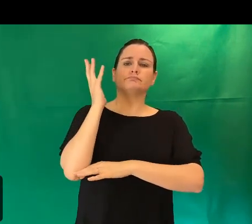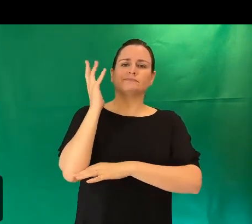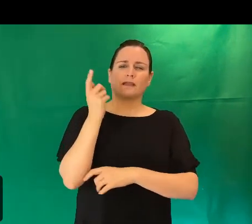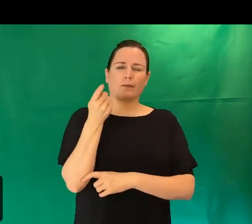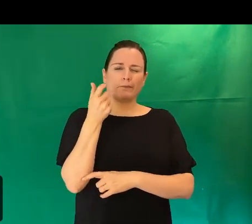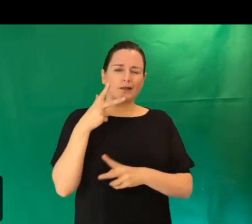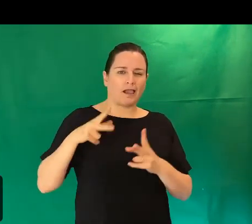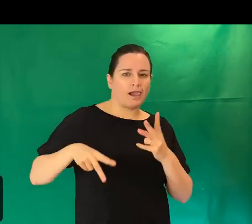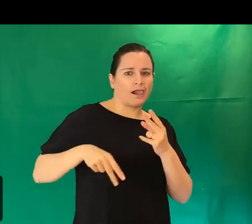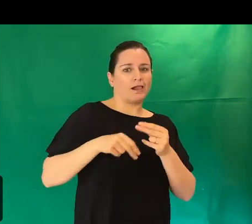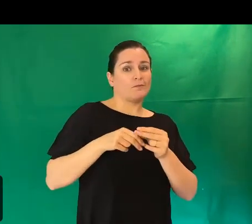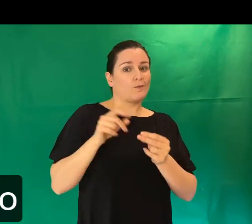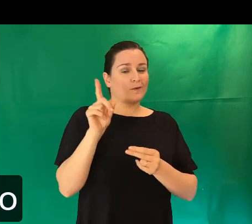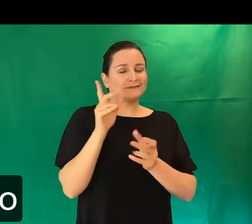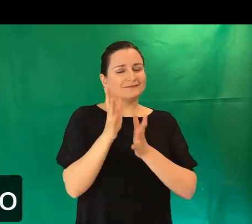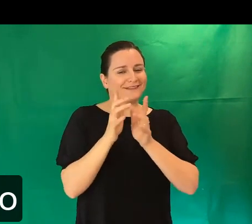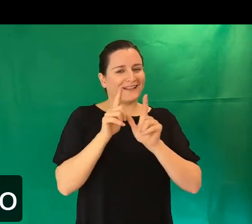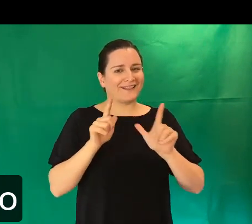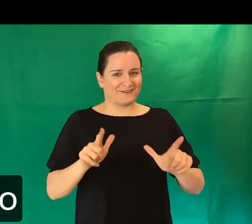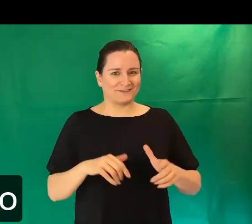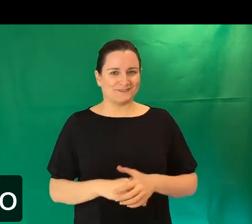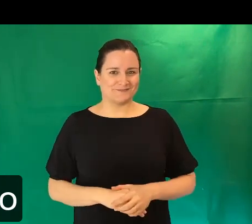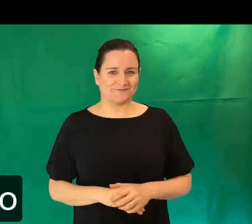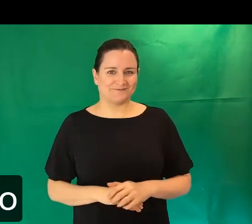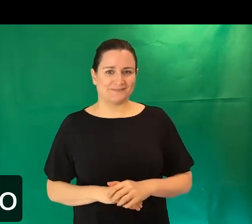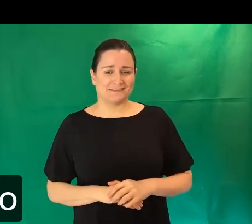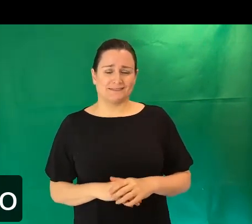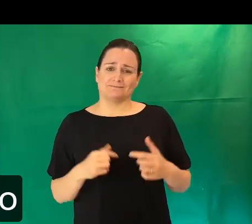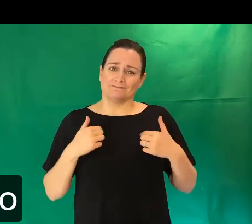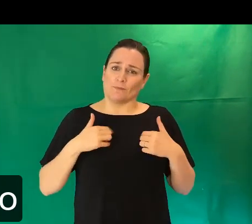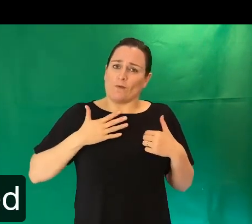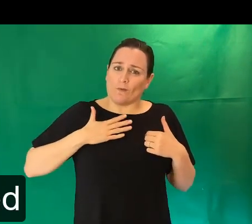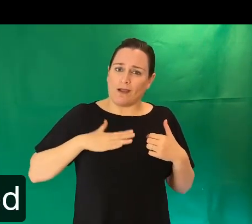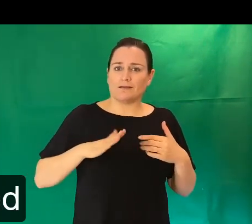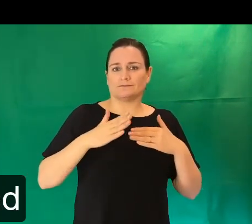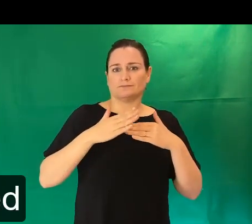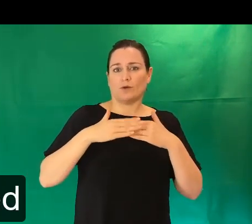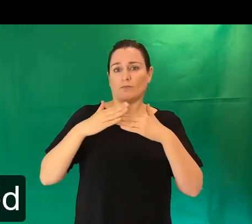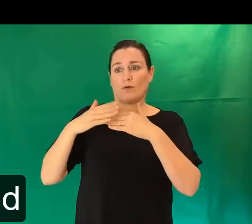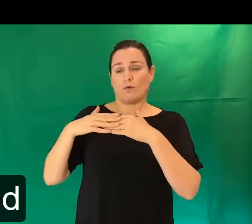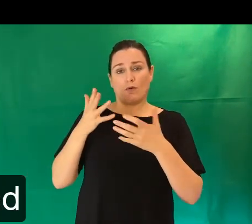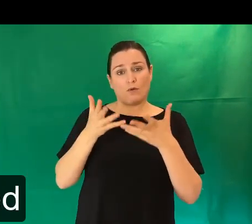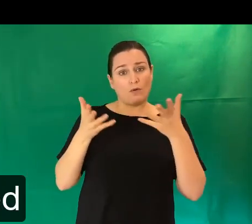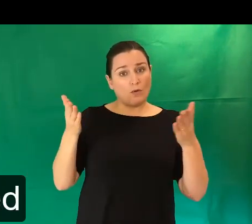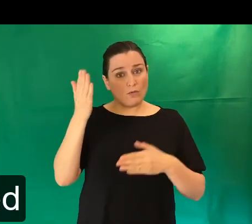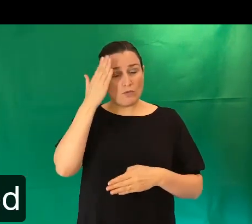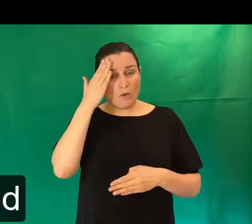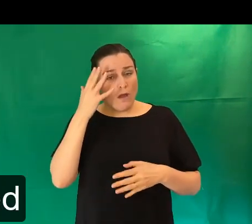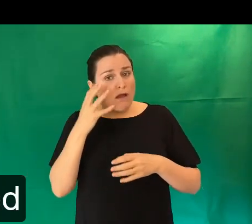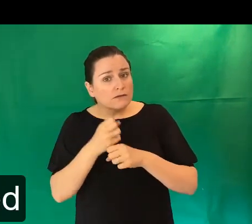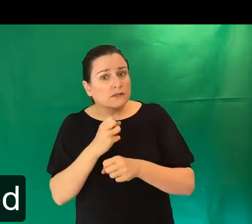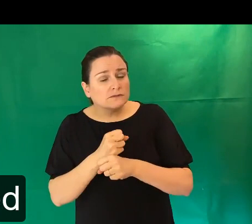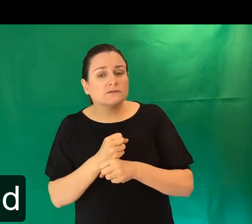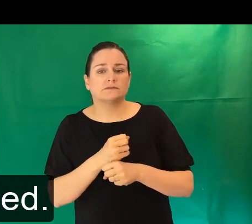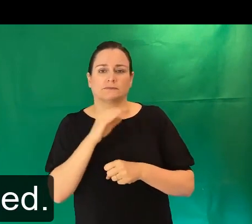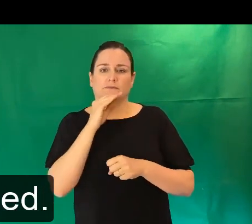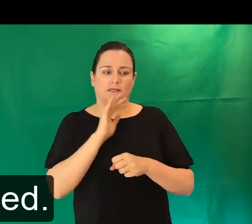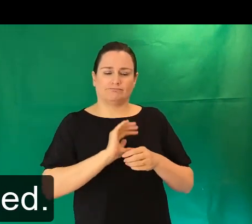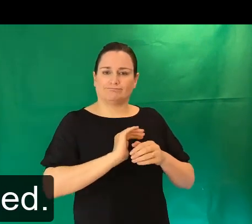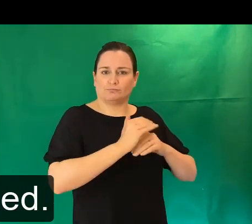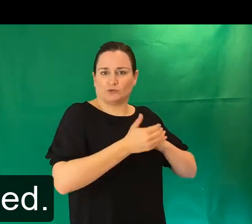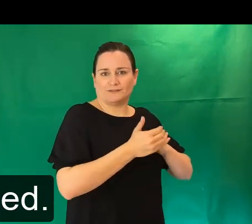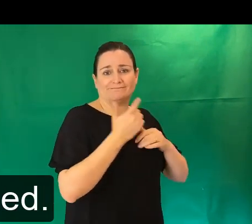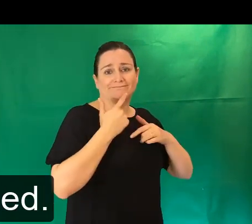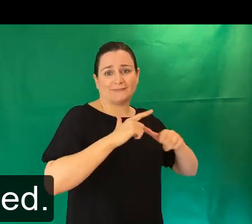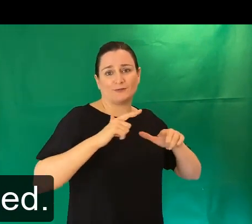lectures, because this knowledge, which we are helping to spread, will support these endangered